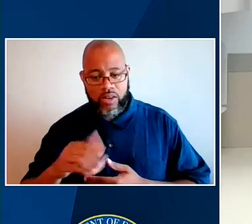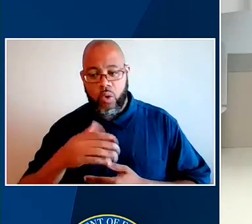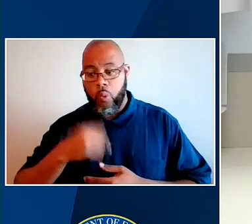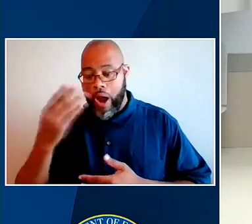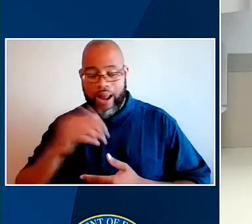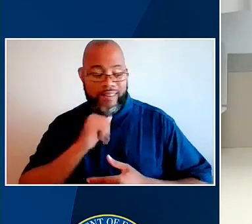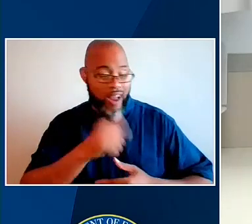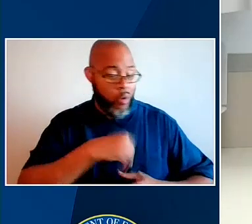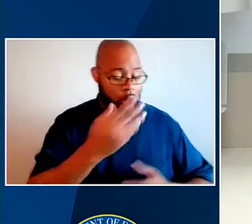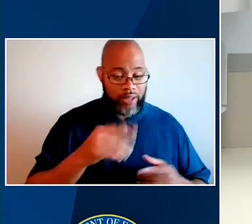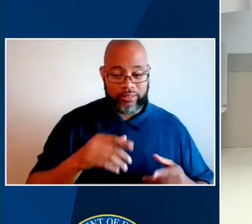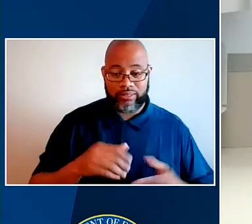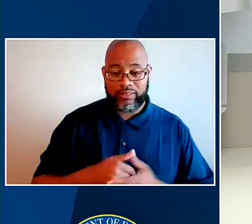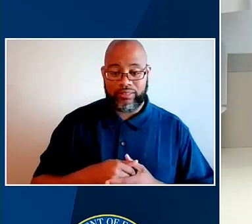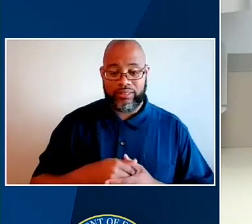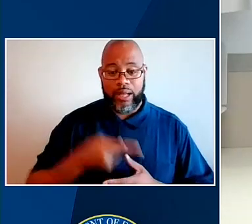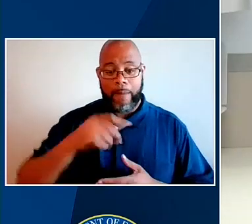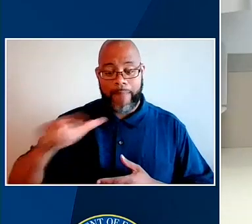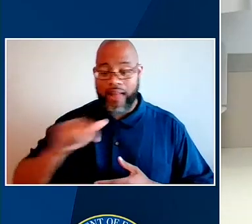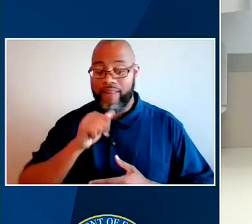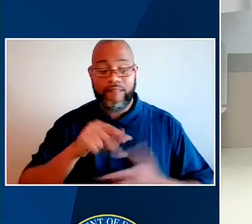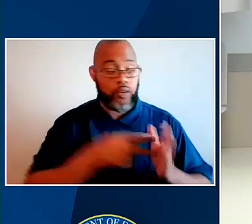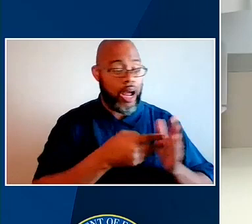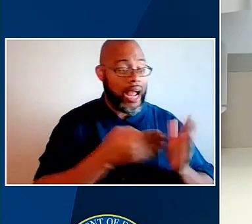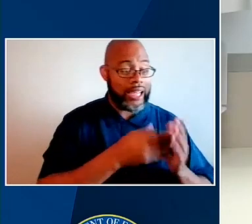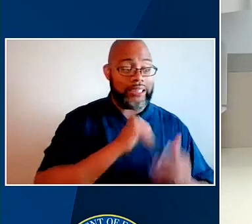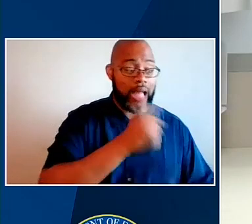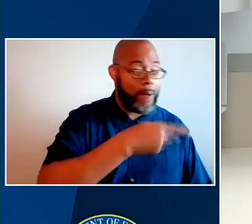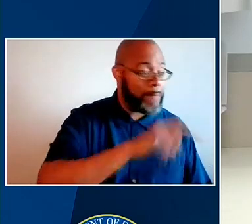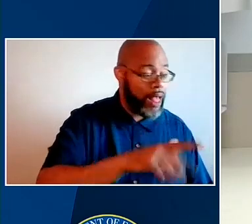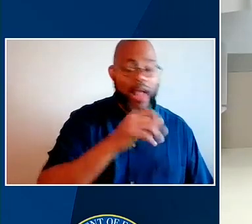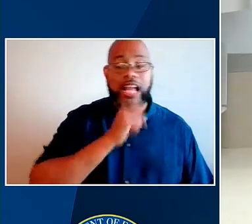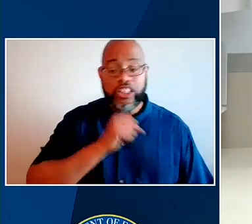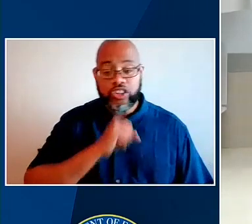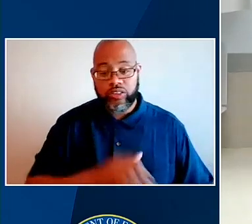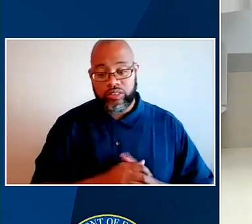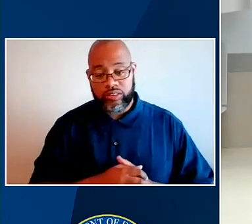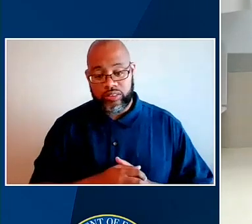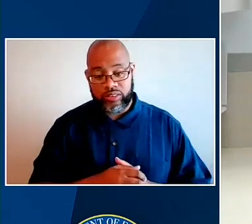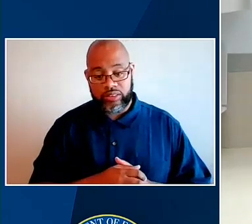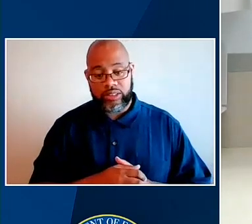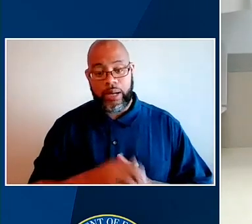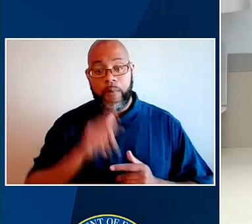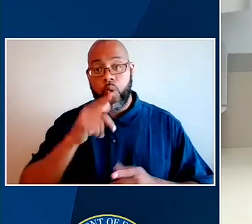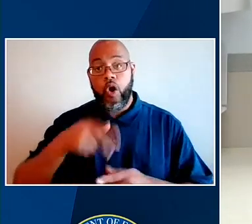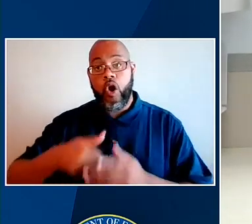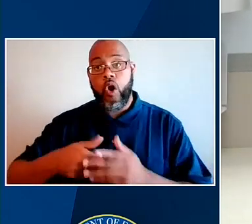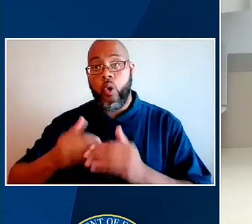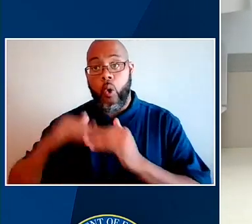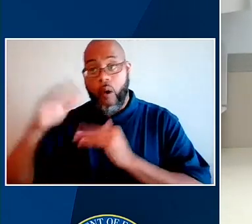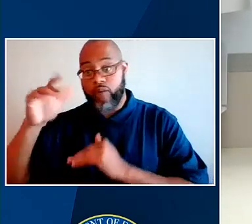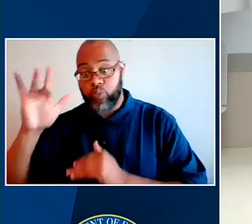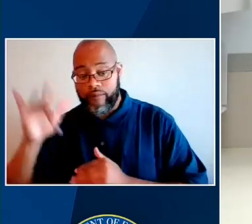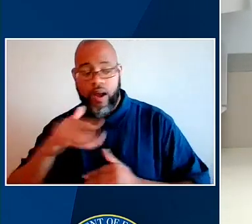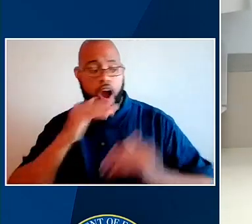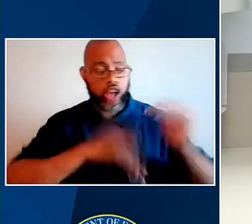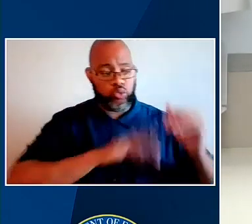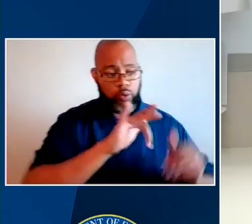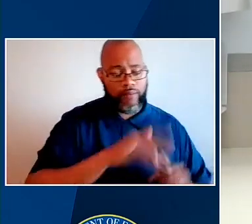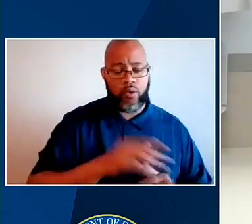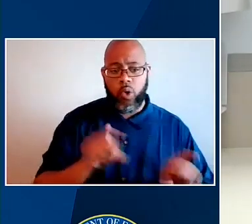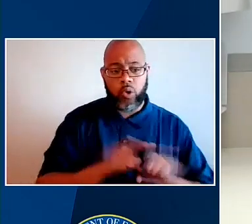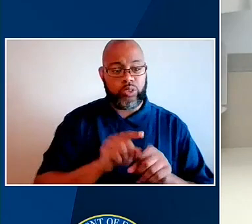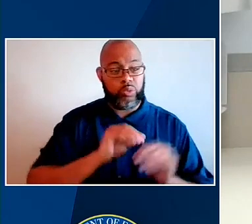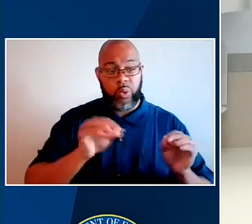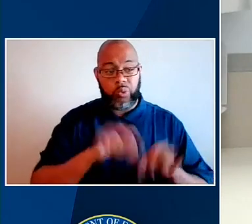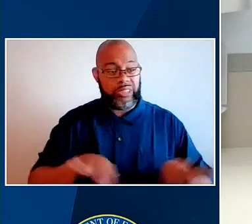non-white, Pell versus non-Pell recipients, and age, learners over 25 and under 25. And there were also no